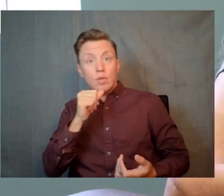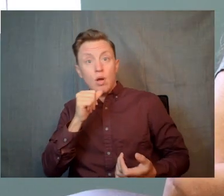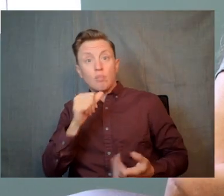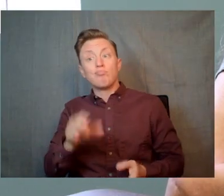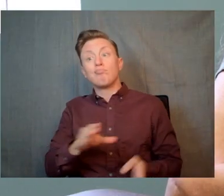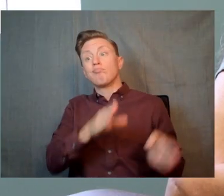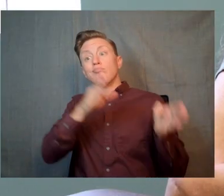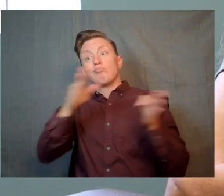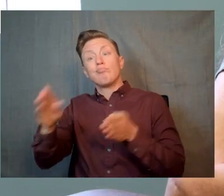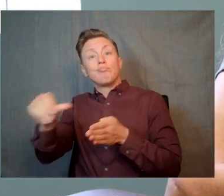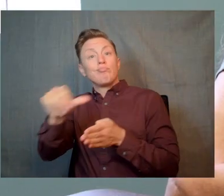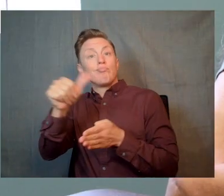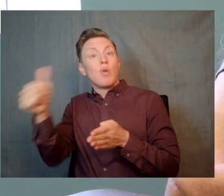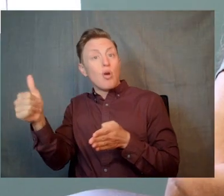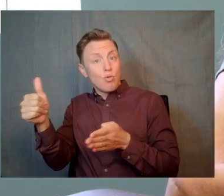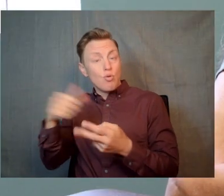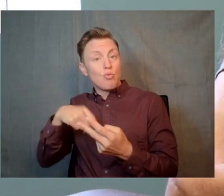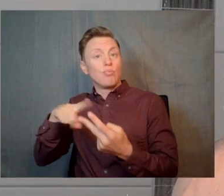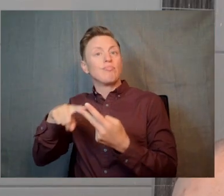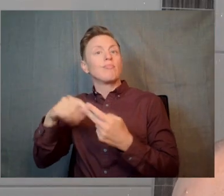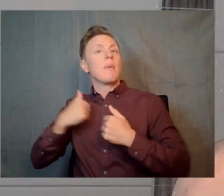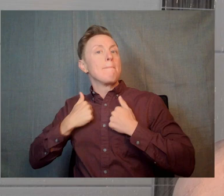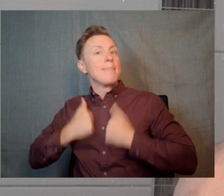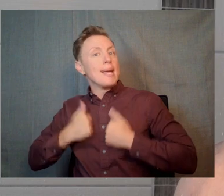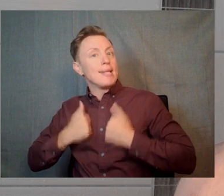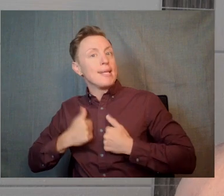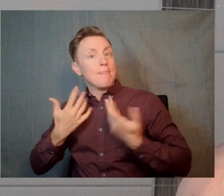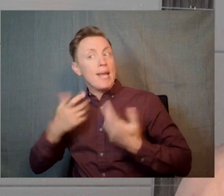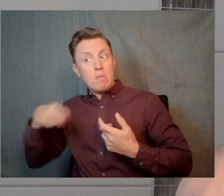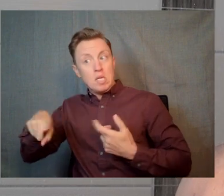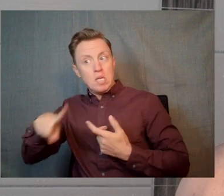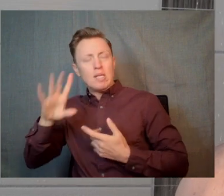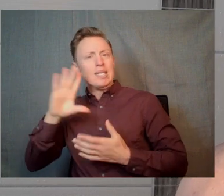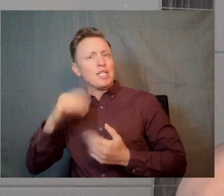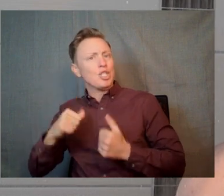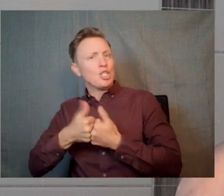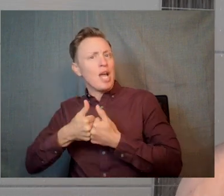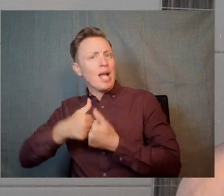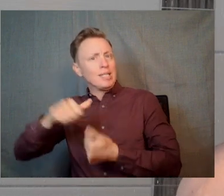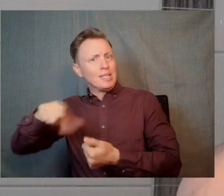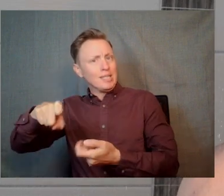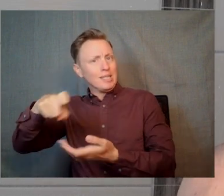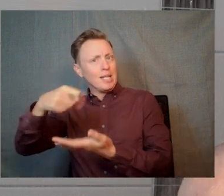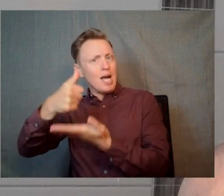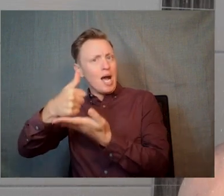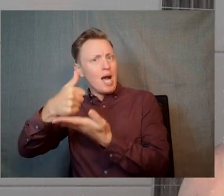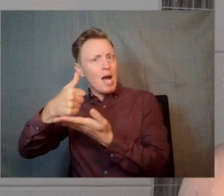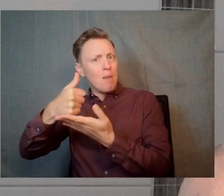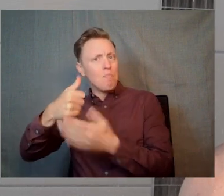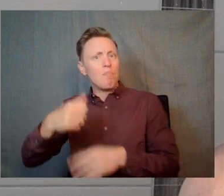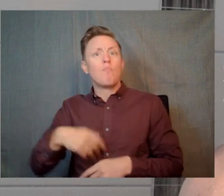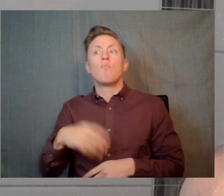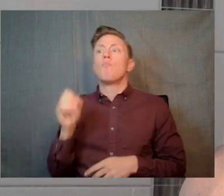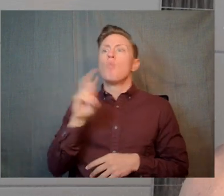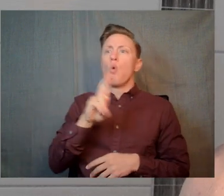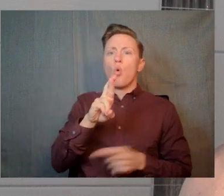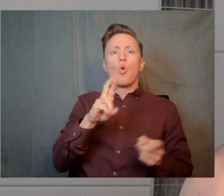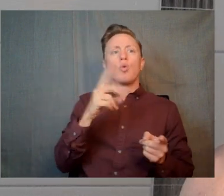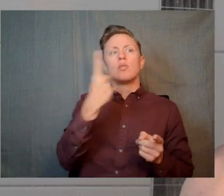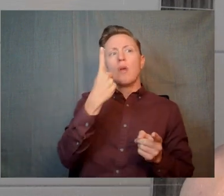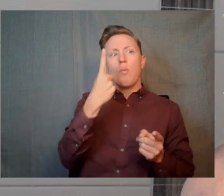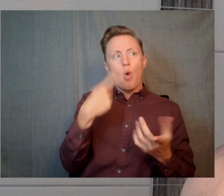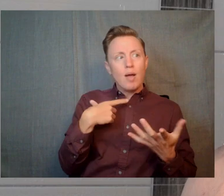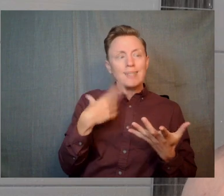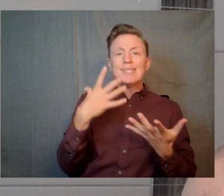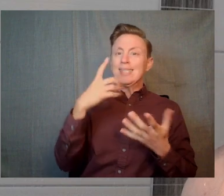find bathing challenging. Some people need help with bathing because they need to